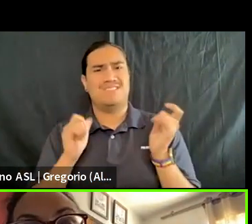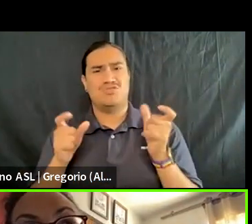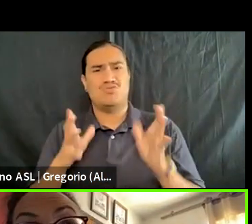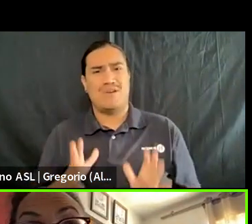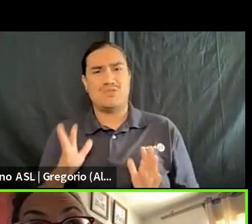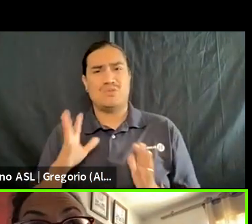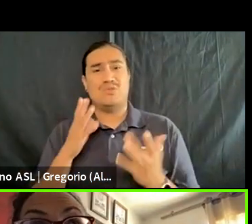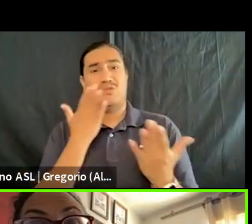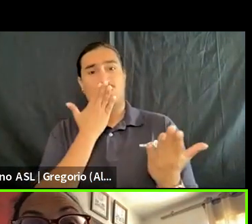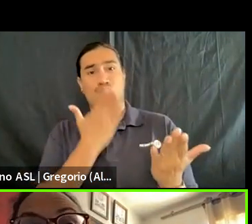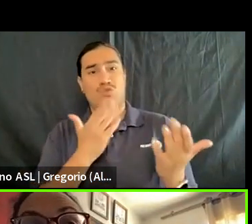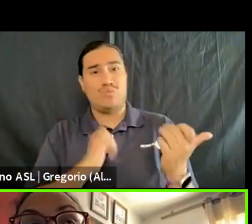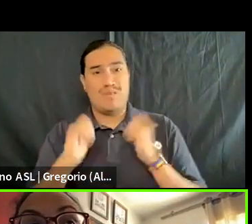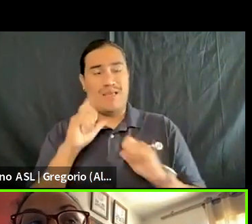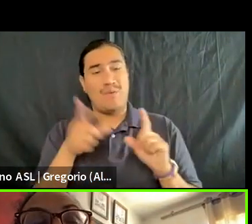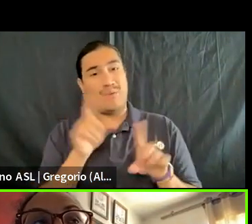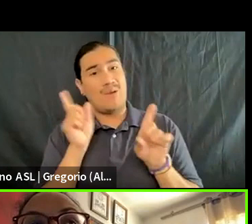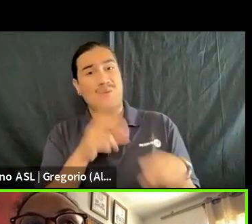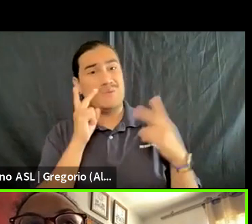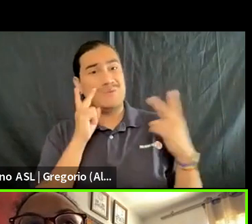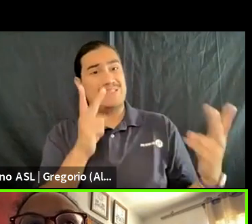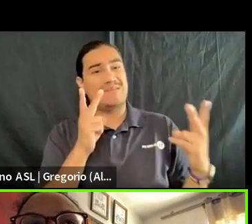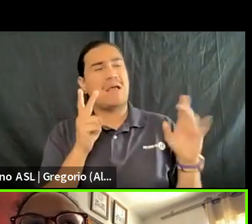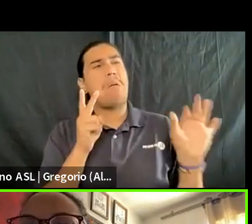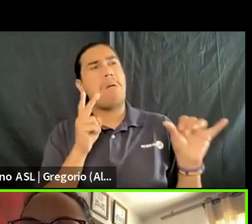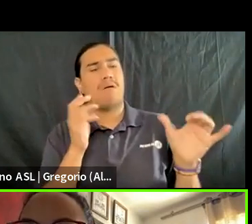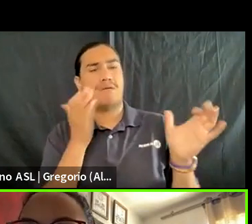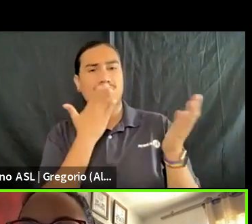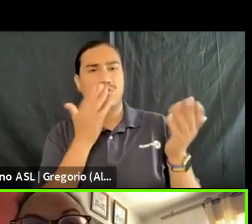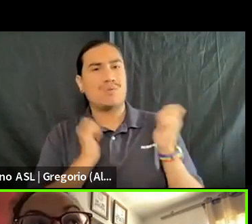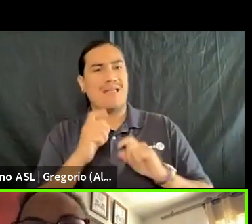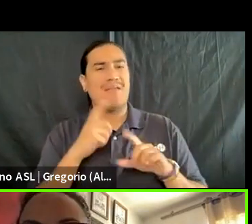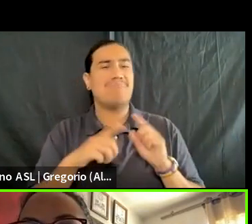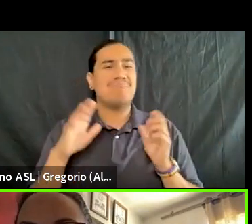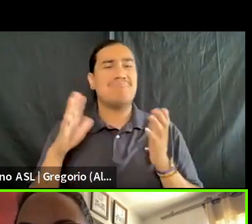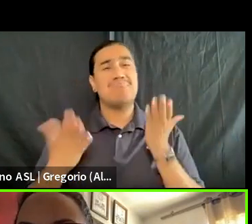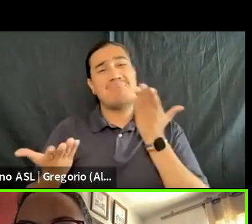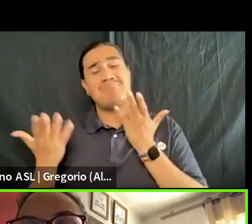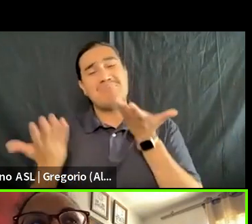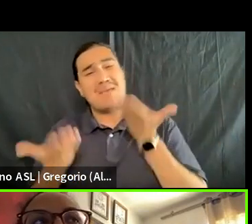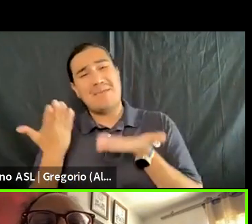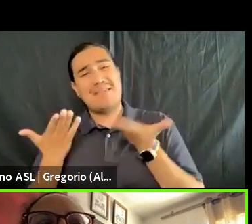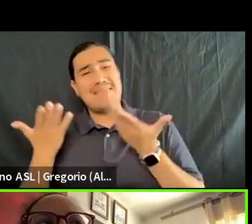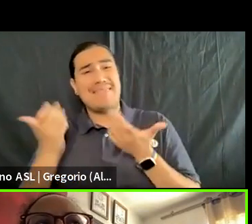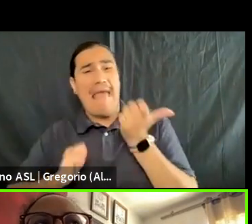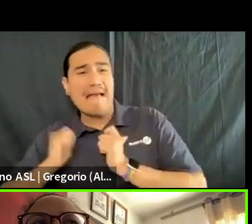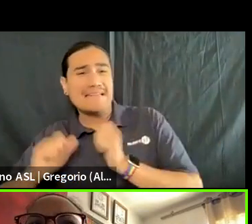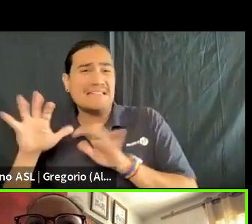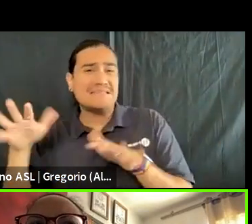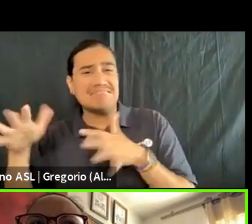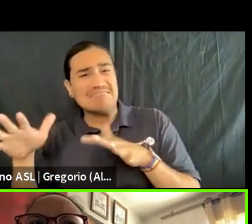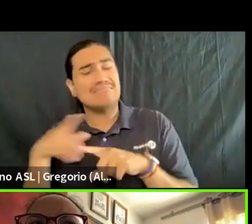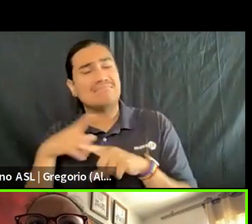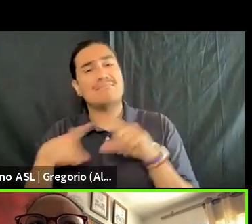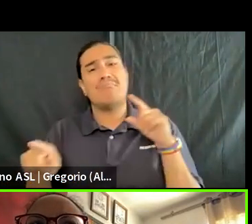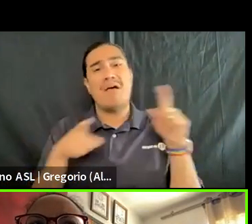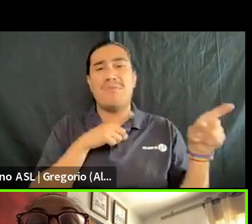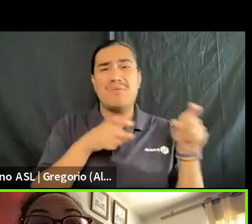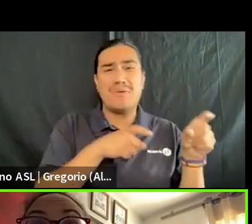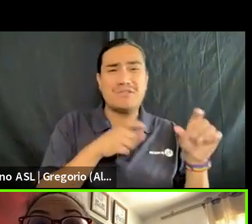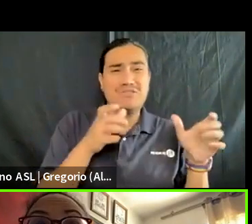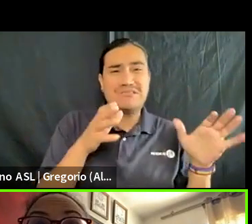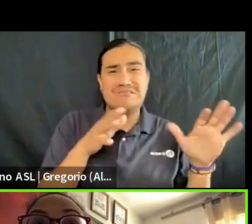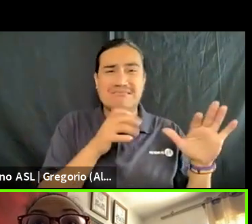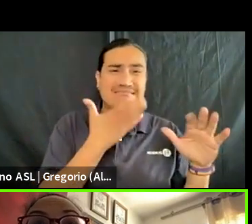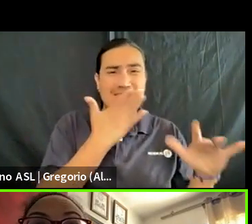play. When I go see a show, I'm like, that's a really good play, but maybe the acting wasn't that good, but the play is really good. Or, oh my God, the direction wasn't that good.